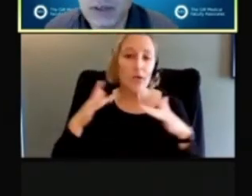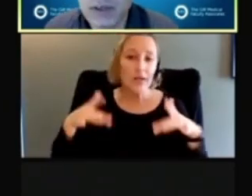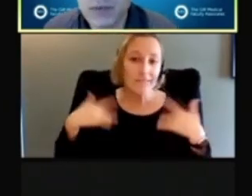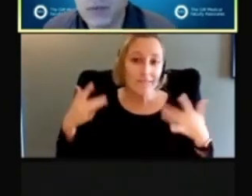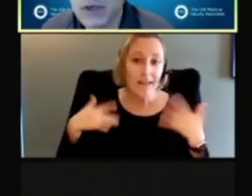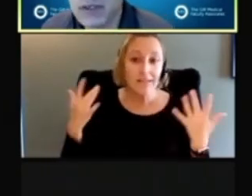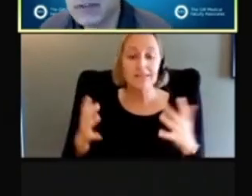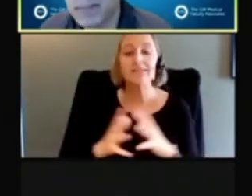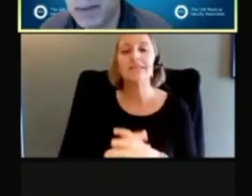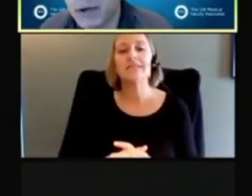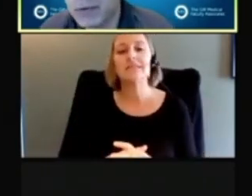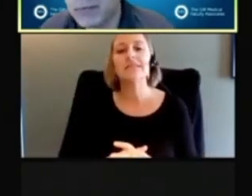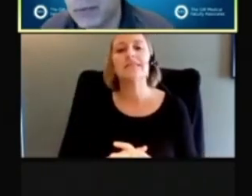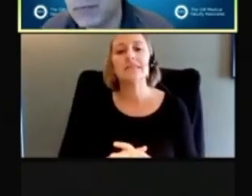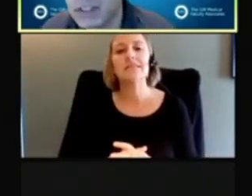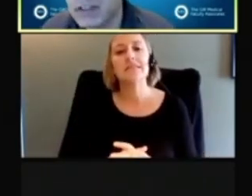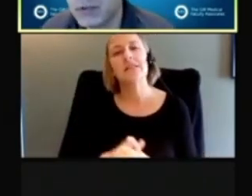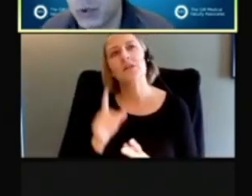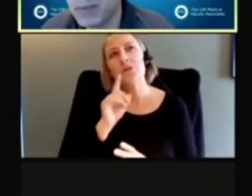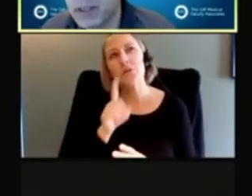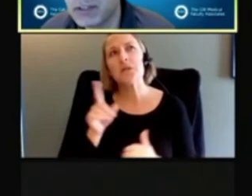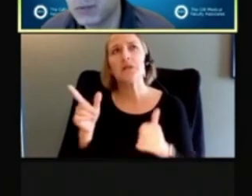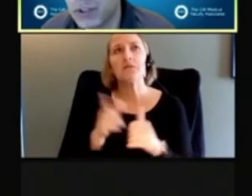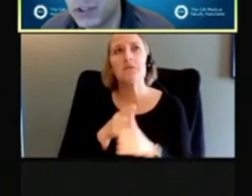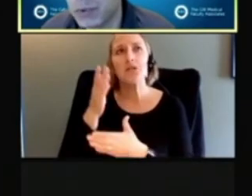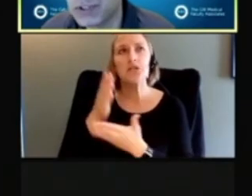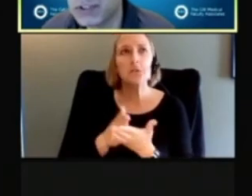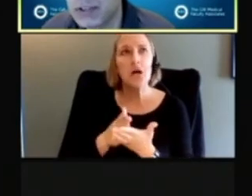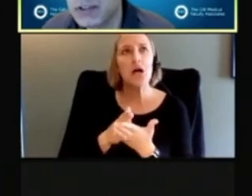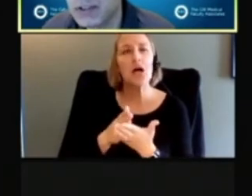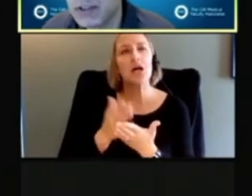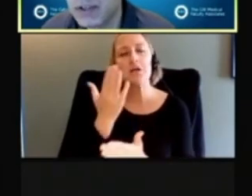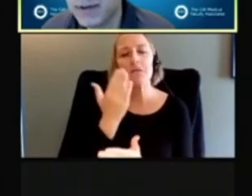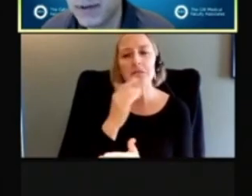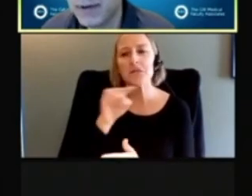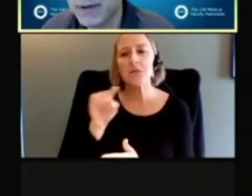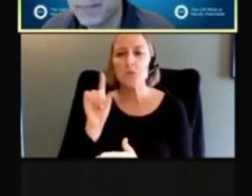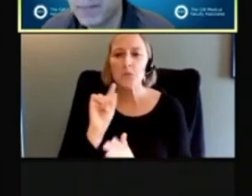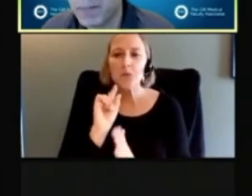throughput was about 15 to 20 minutes with each person.